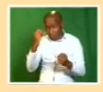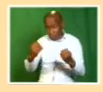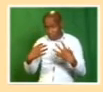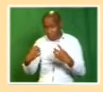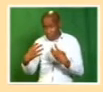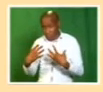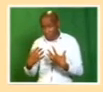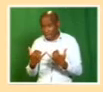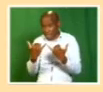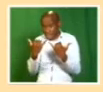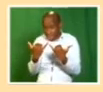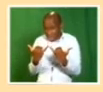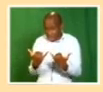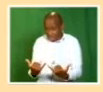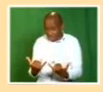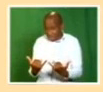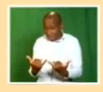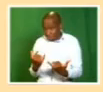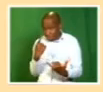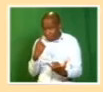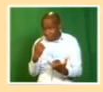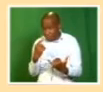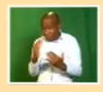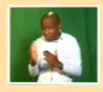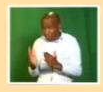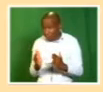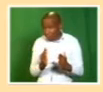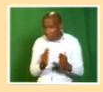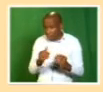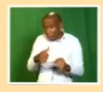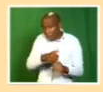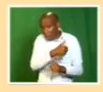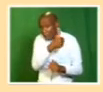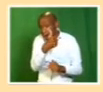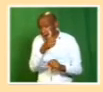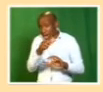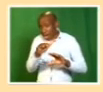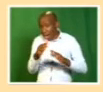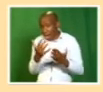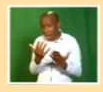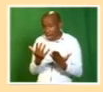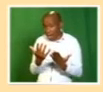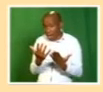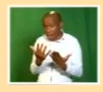we can check the next step there that we had going backwards. You see now we